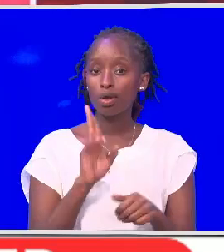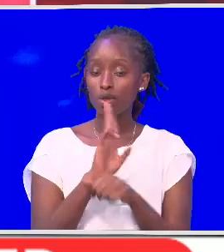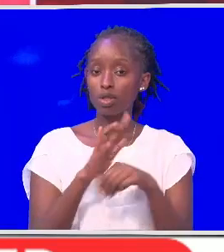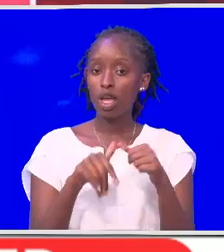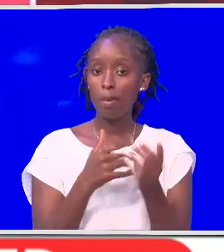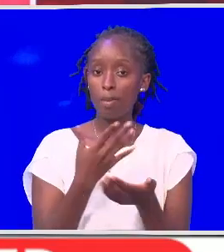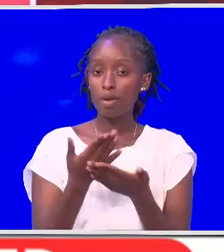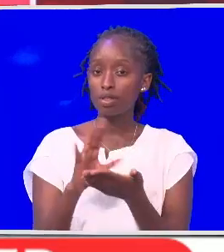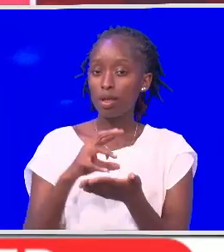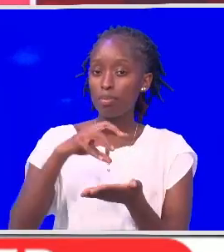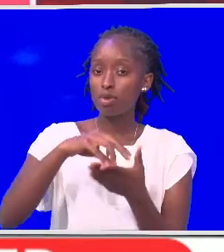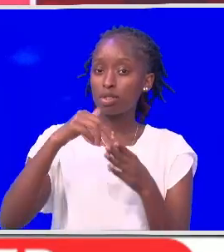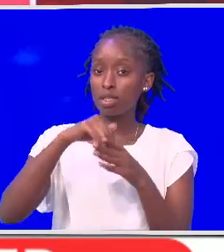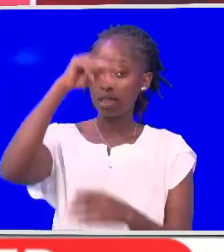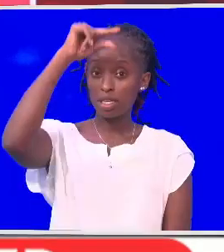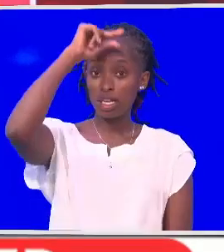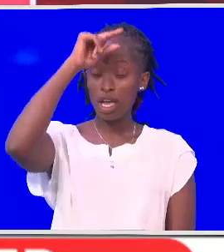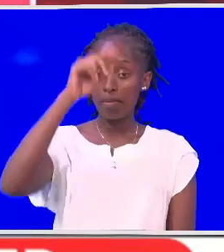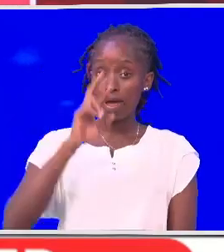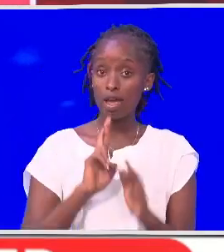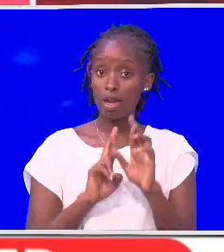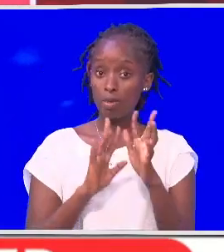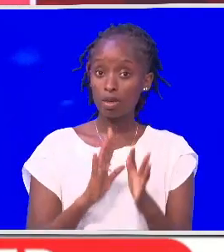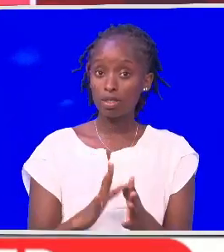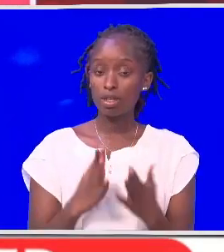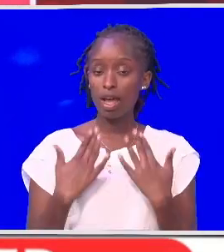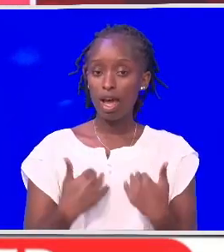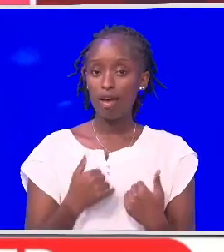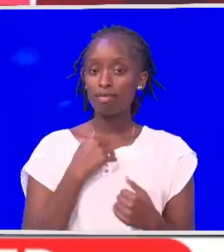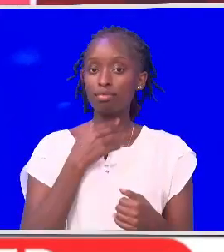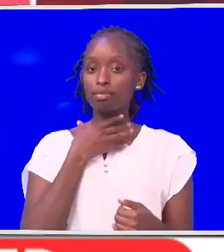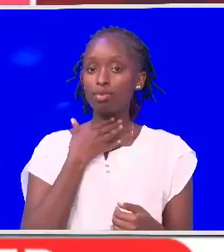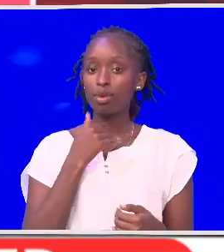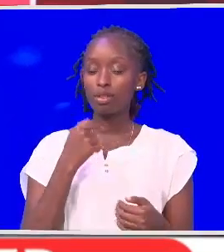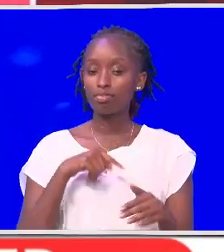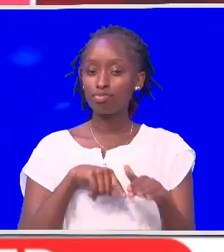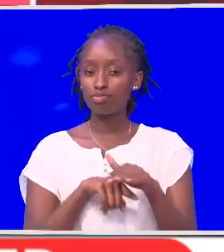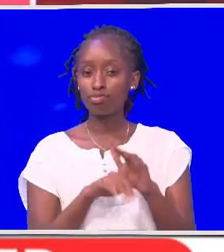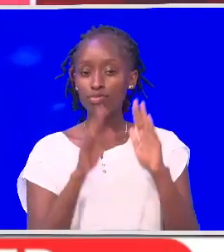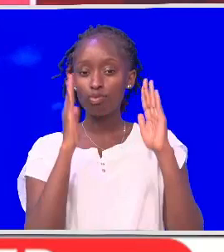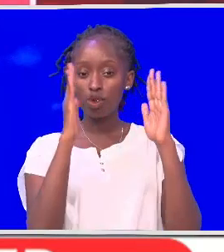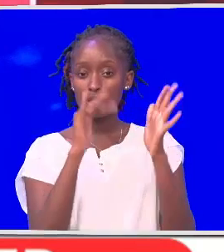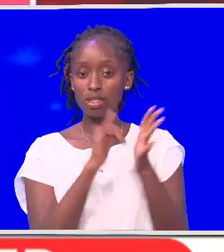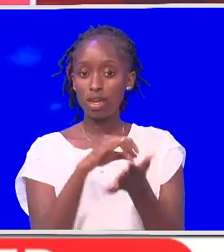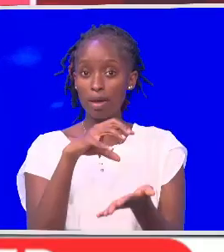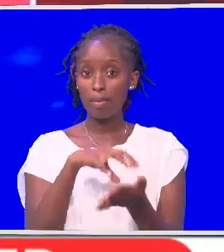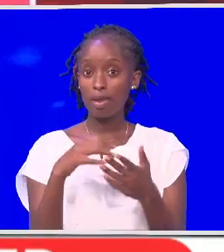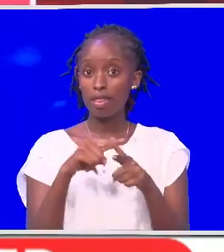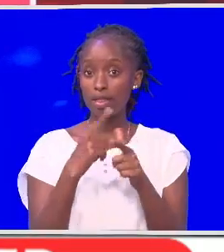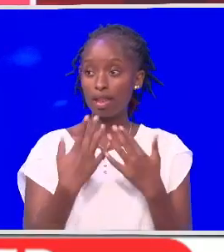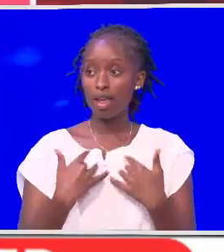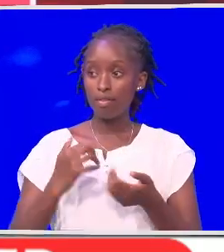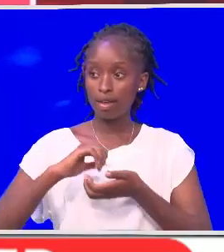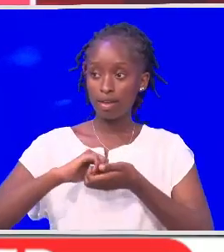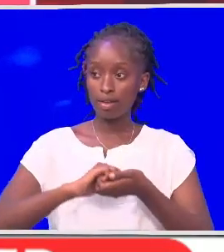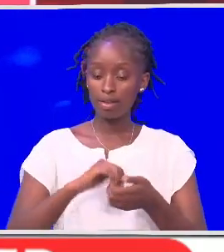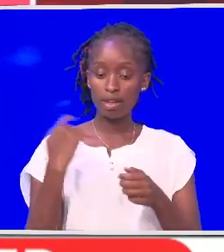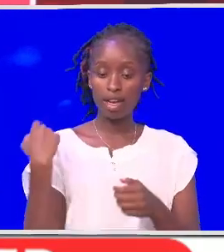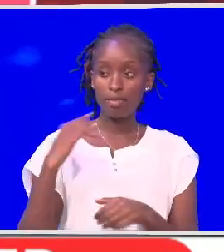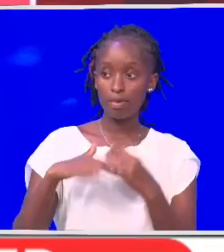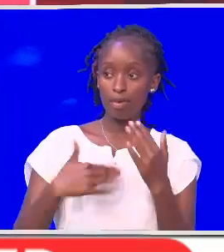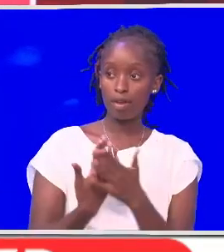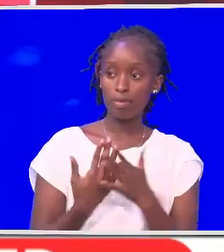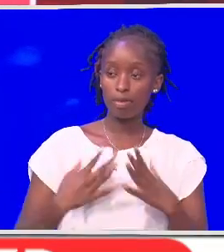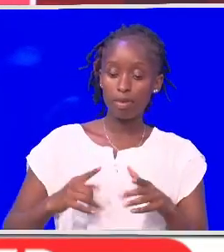positions in government. Our reporter Mwege William takes a dive into this matter and has engaged a number of unemployed graduates who